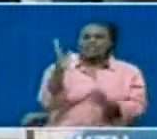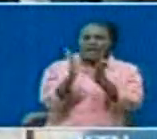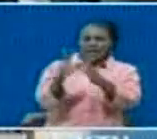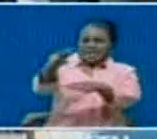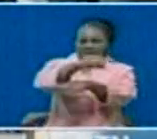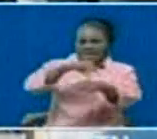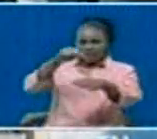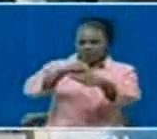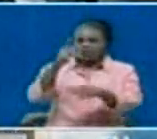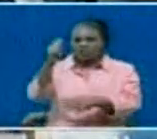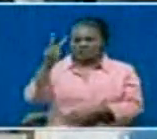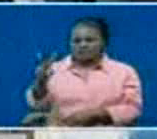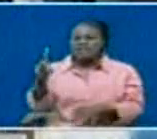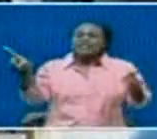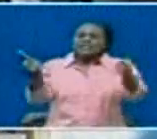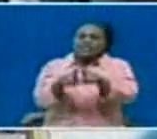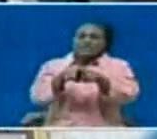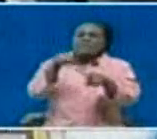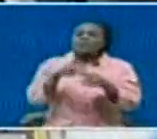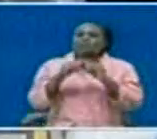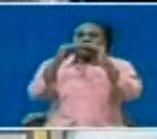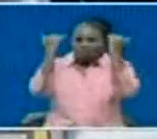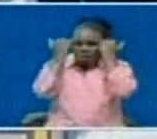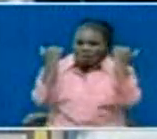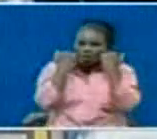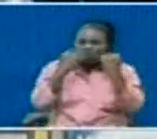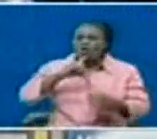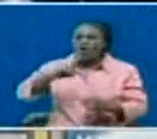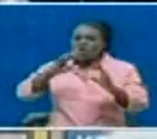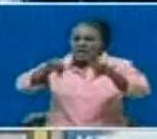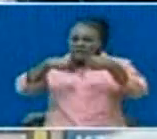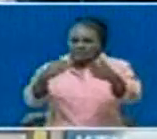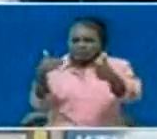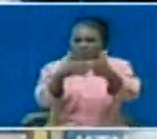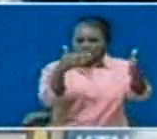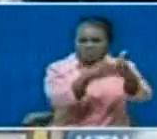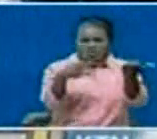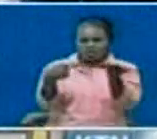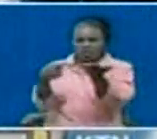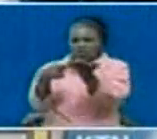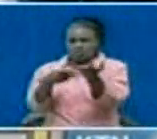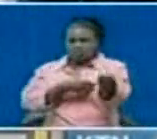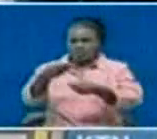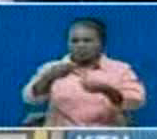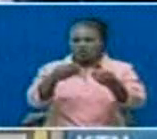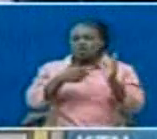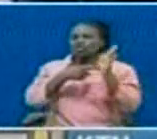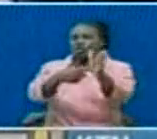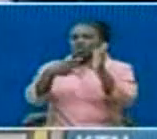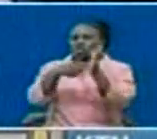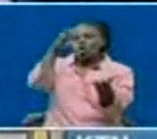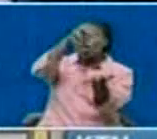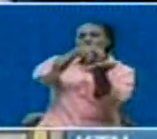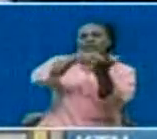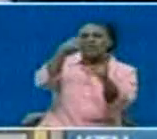NTV. The parties also criticized the Court of Appeal for issuing orders stopping digital distributors from broadcasting content